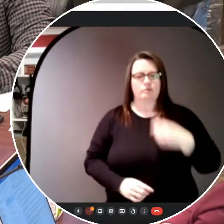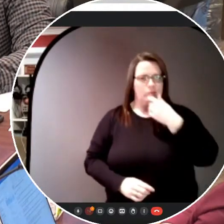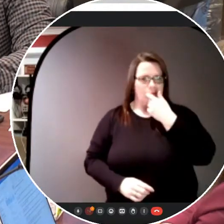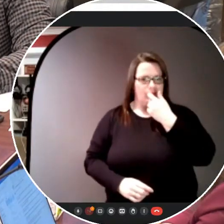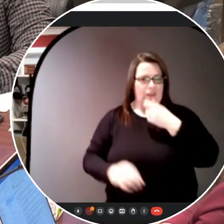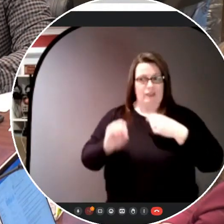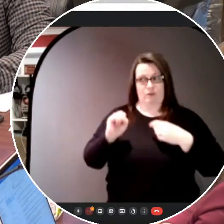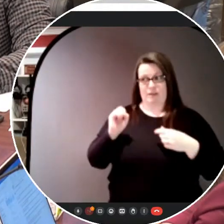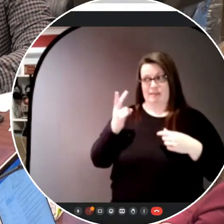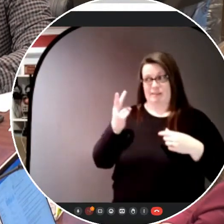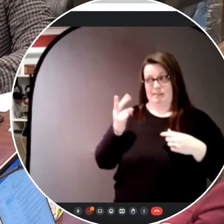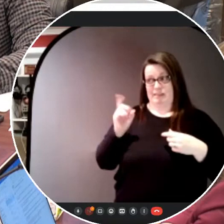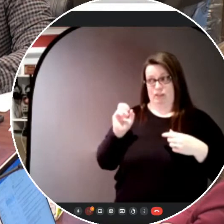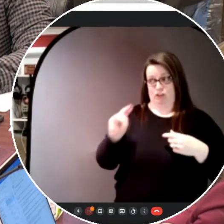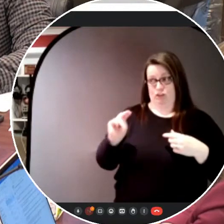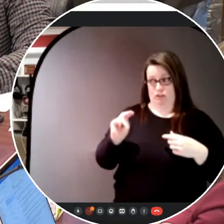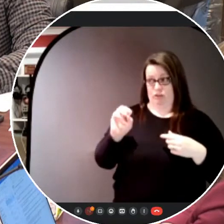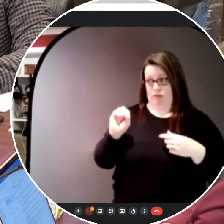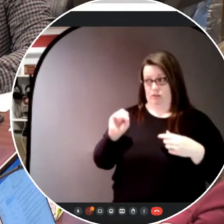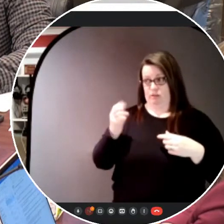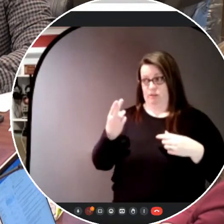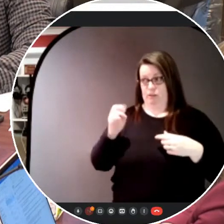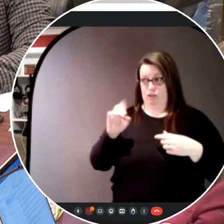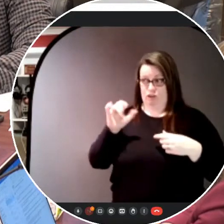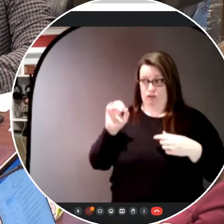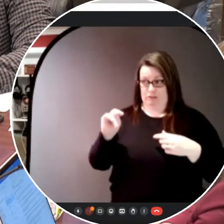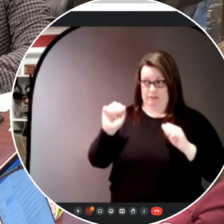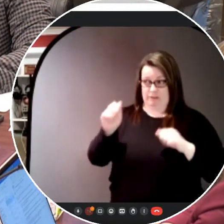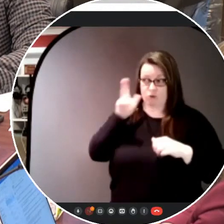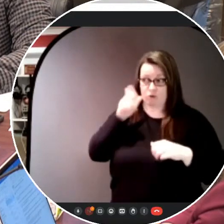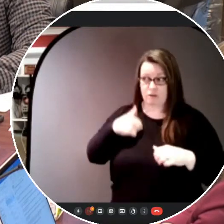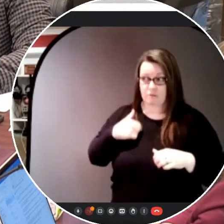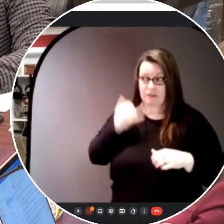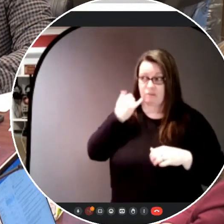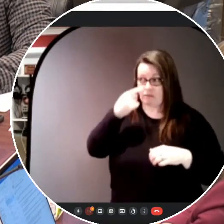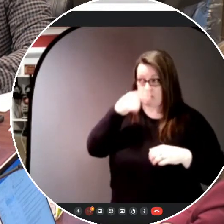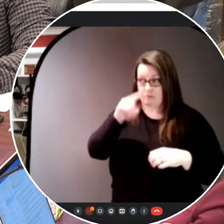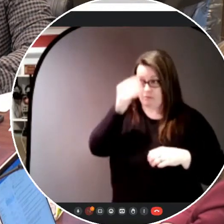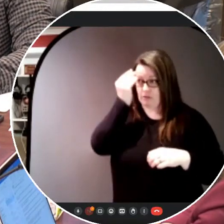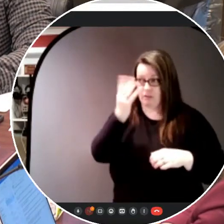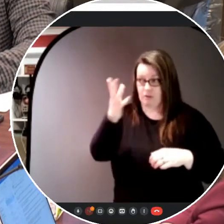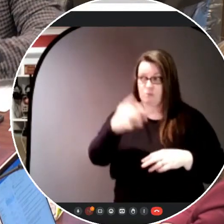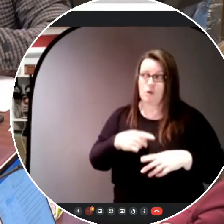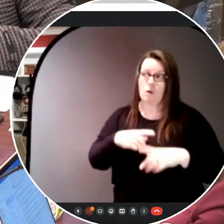Sheldon, if you can hear me, or Tech Guy, if you could ask them to mute until we just get to the end of the next item, and then I'll bring them right in, okay?